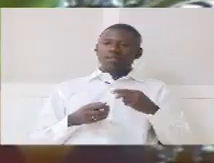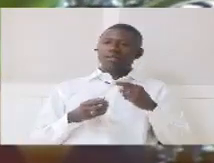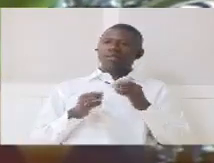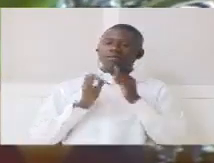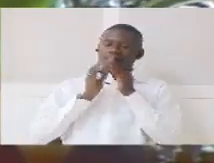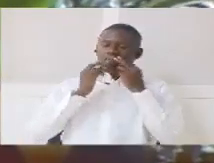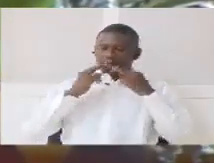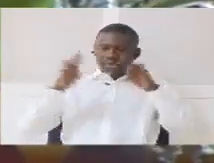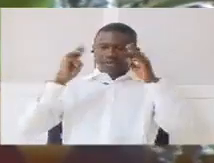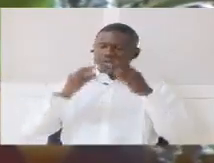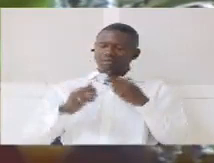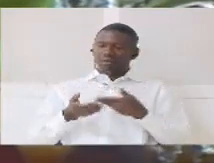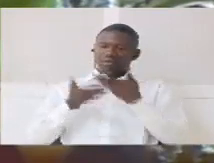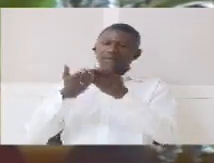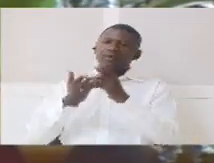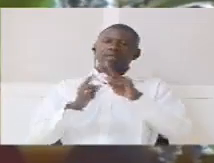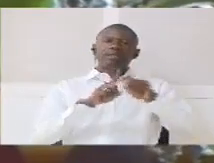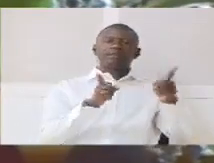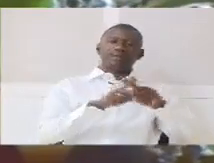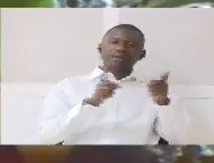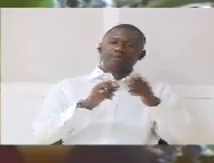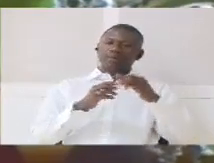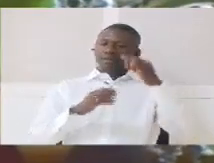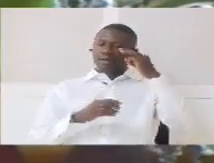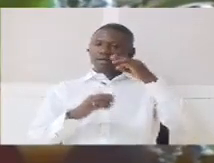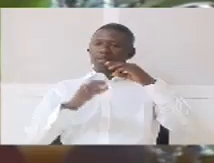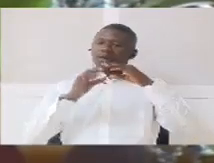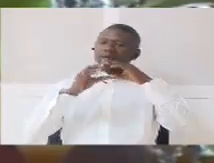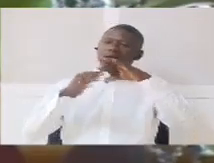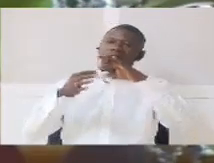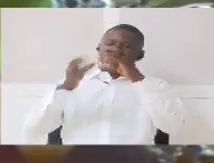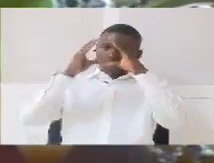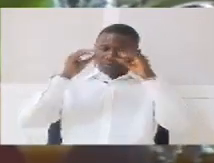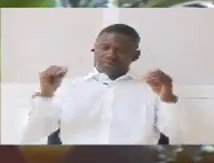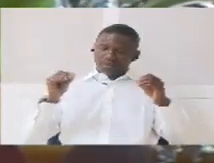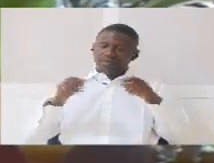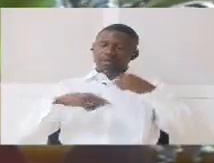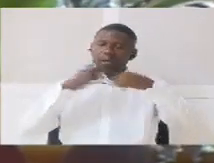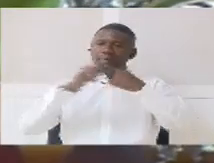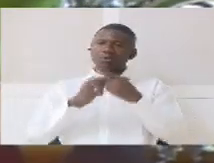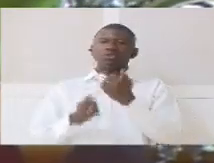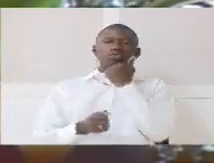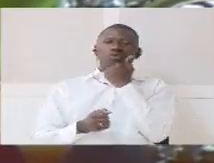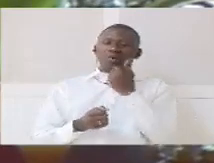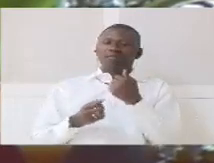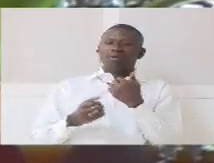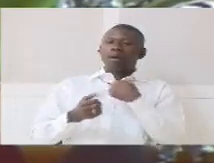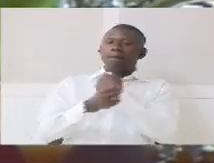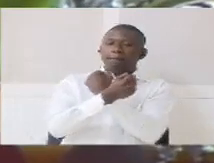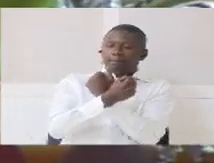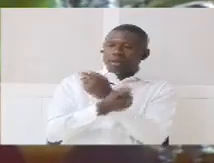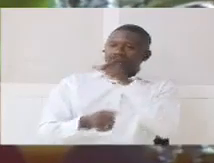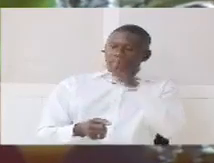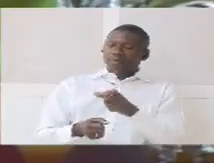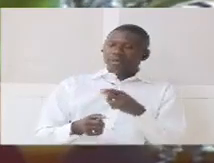the relevant authorities concerning the numbers of prisoners and the types